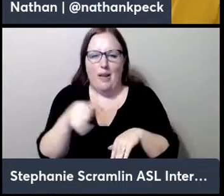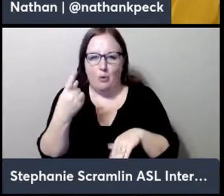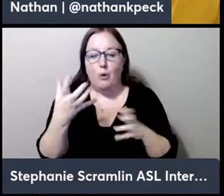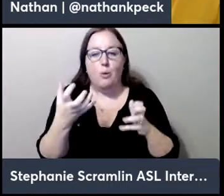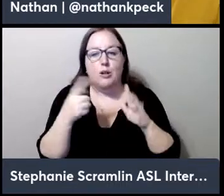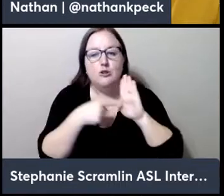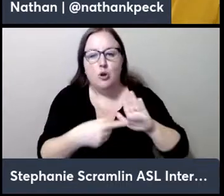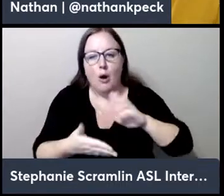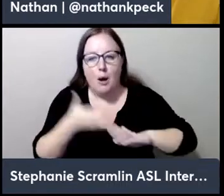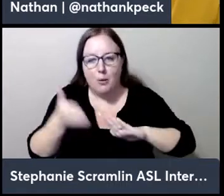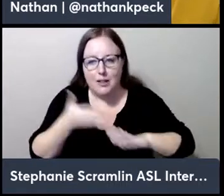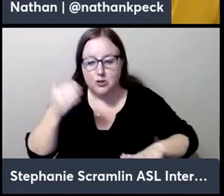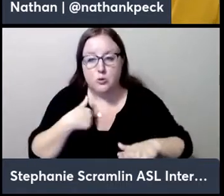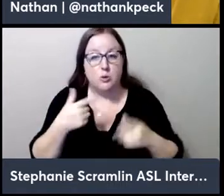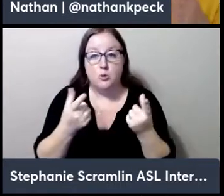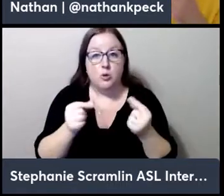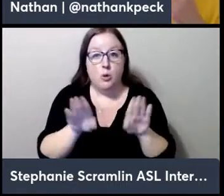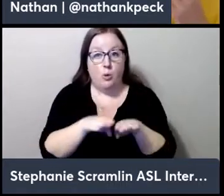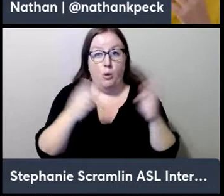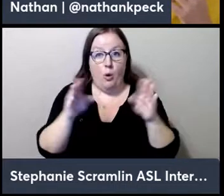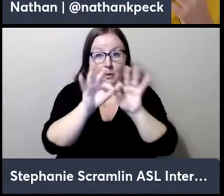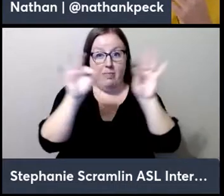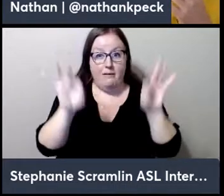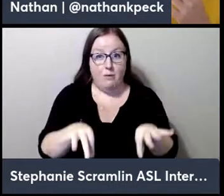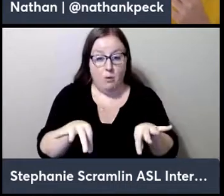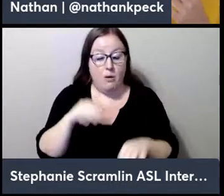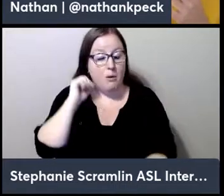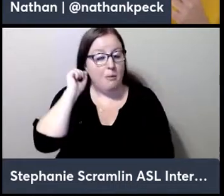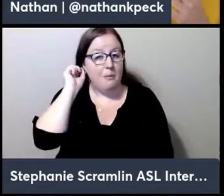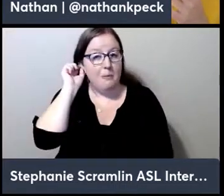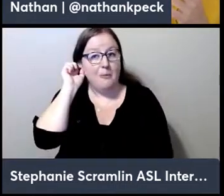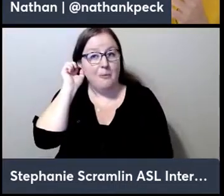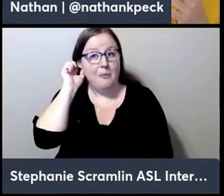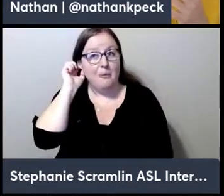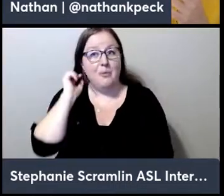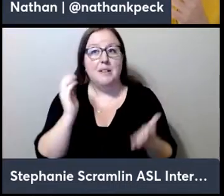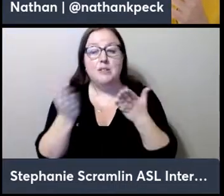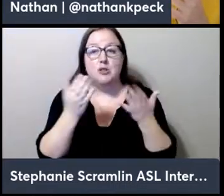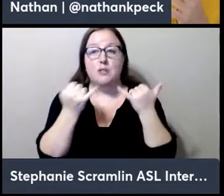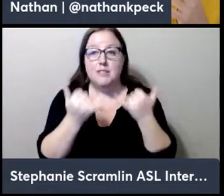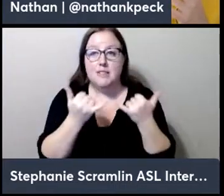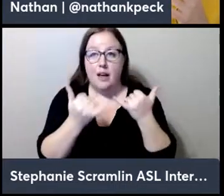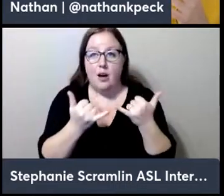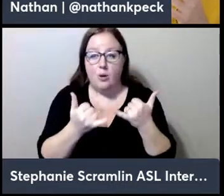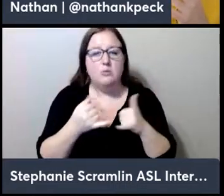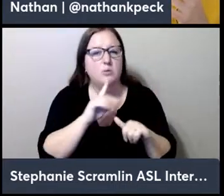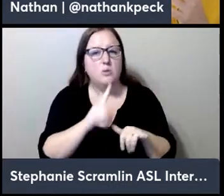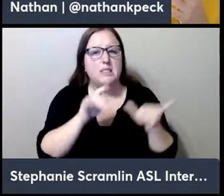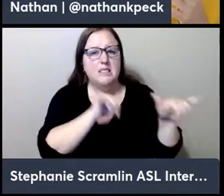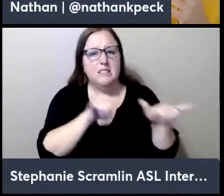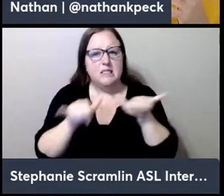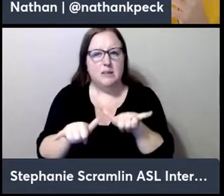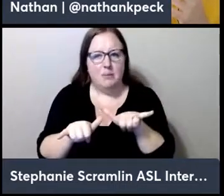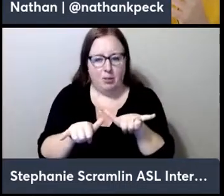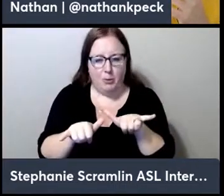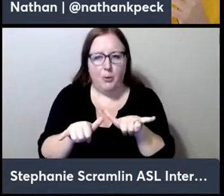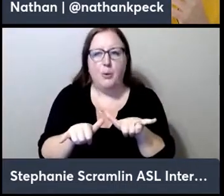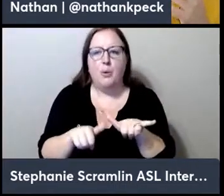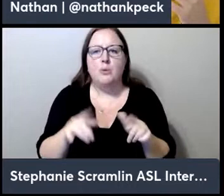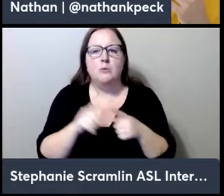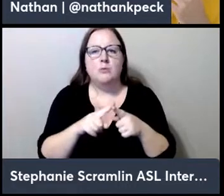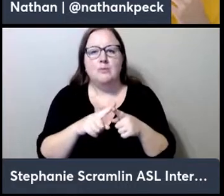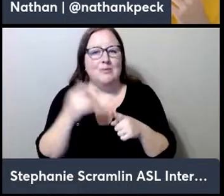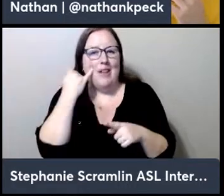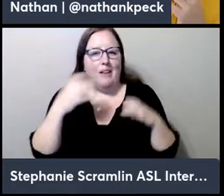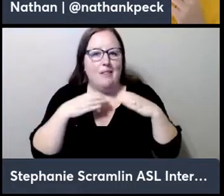do that. I'm going to open the form in ServiceNow, and it looks similar to if a customer